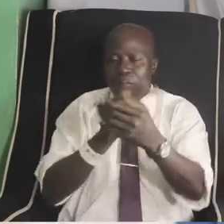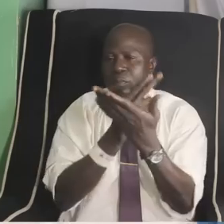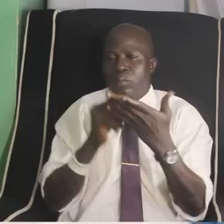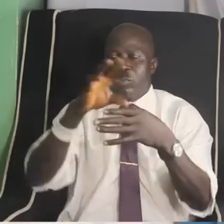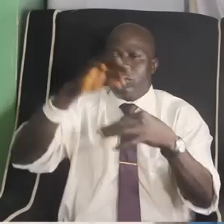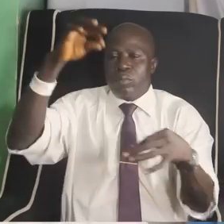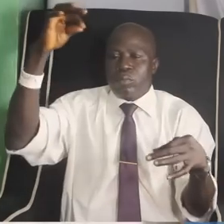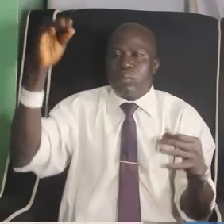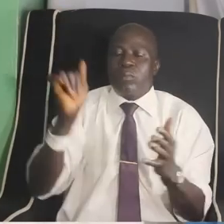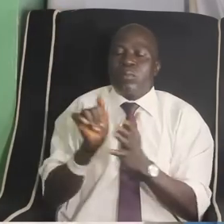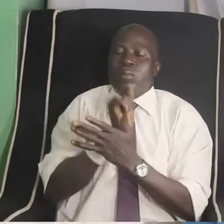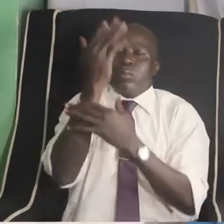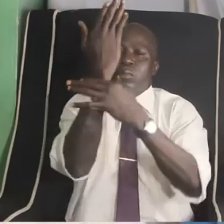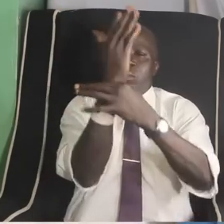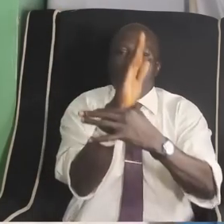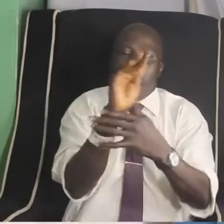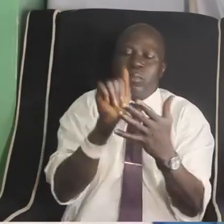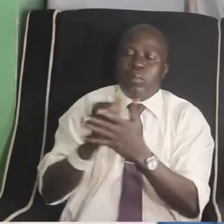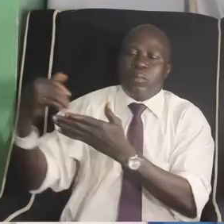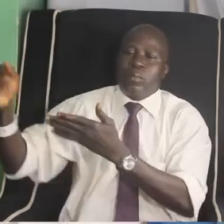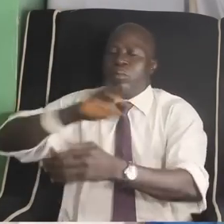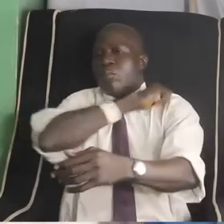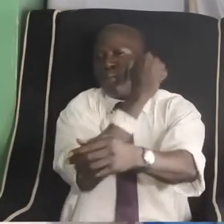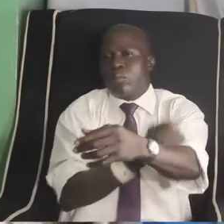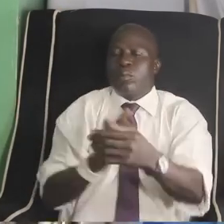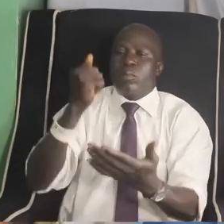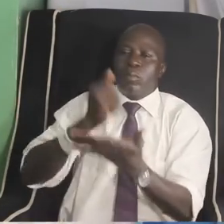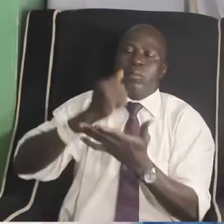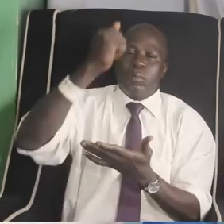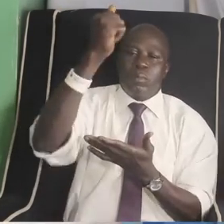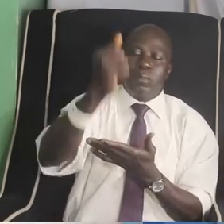Holy Spirit. And of you of the Almighty God. Amen. Will